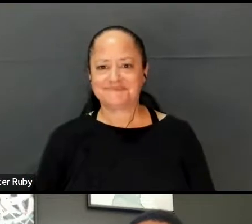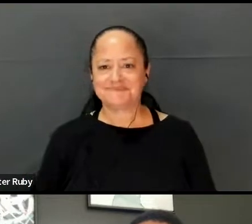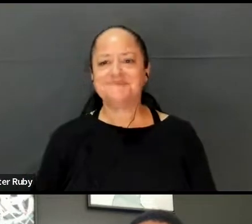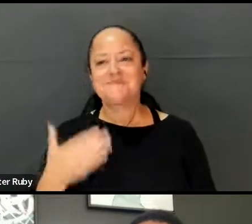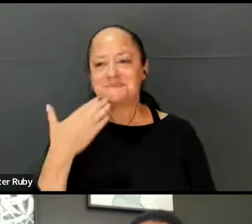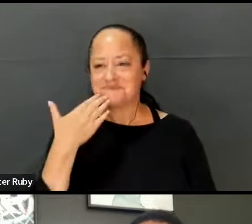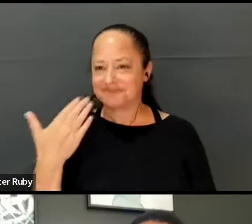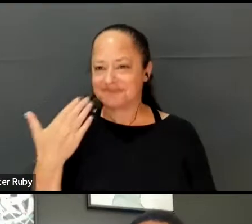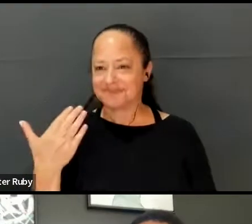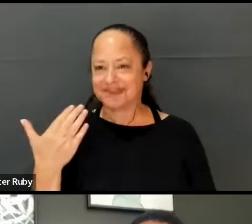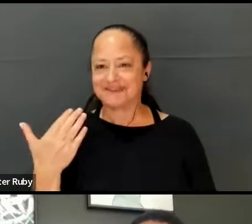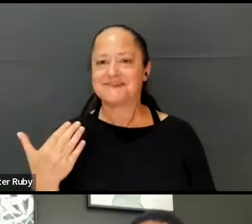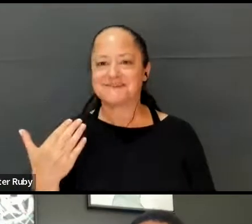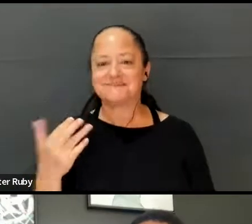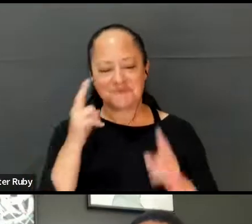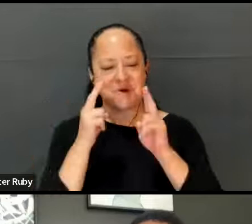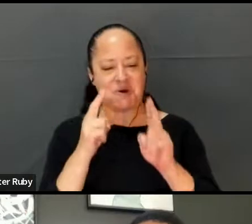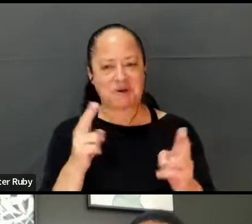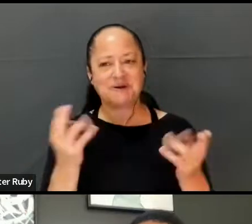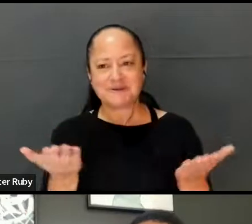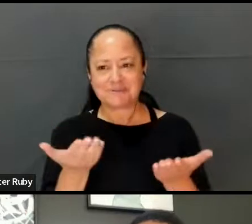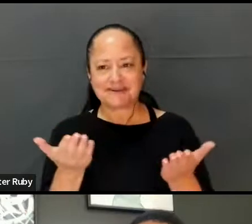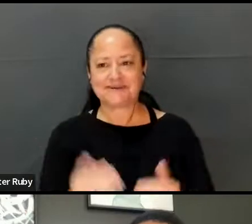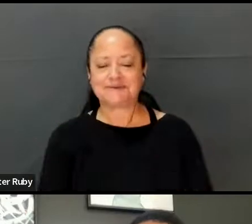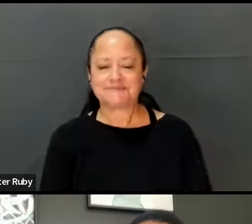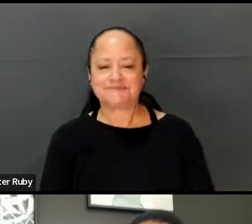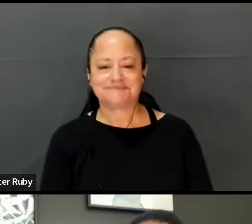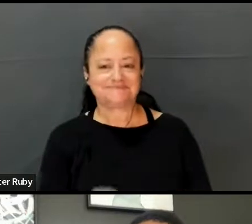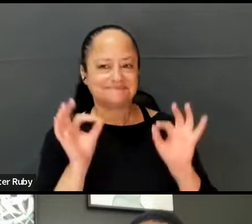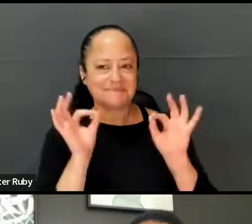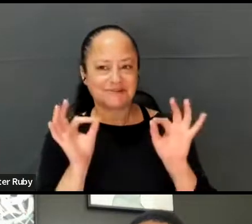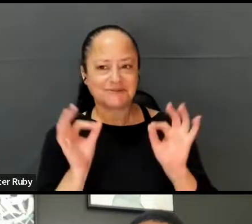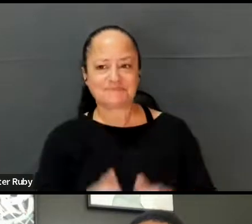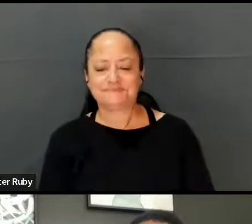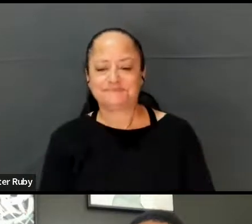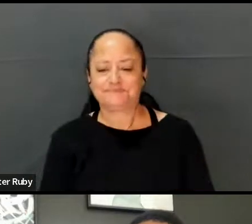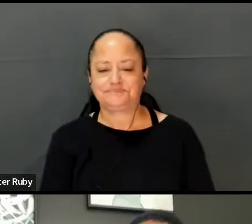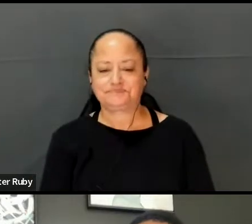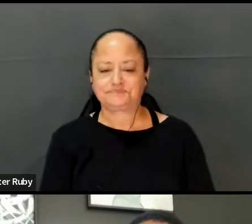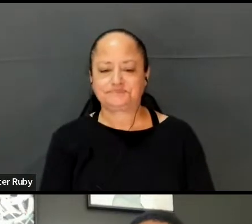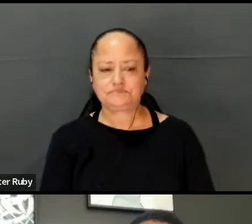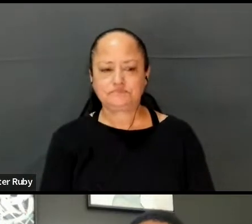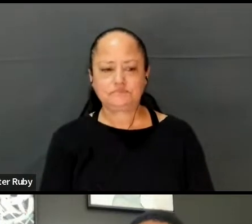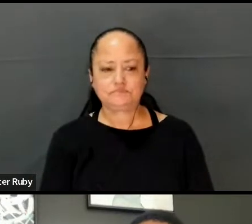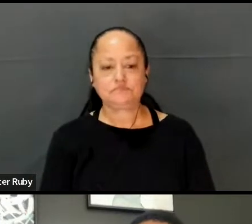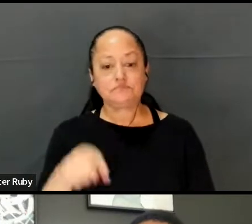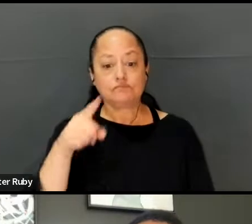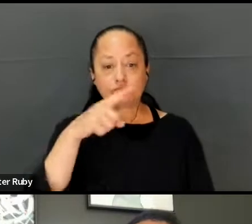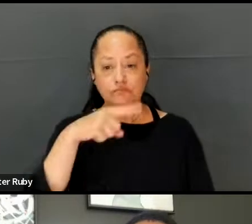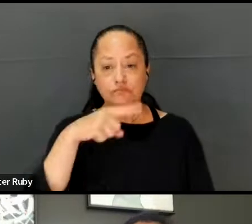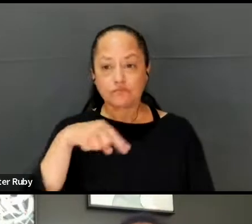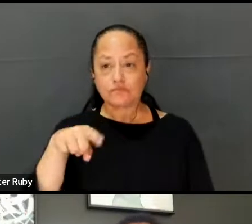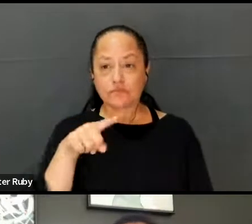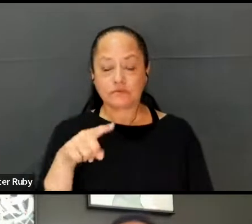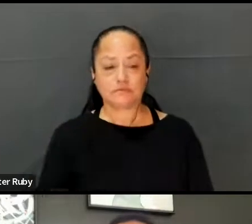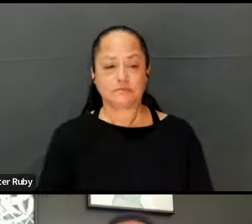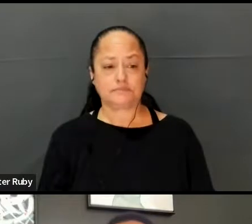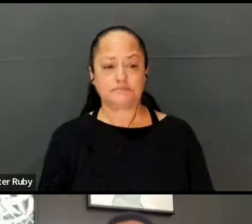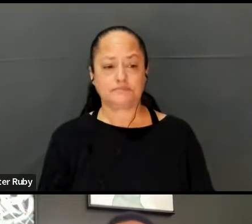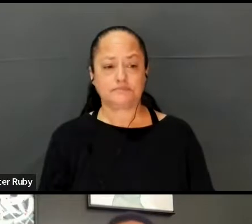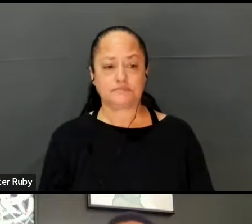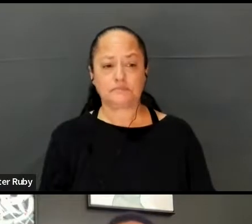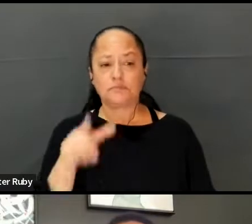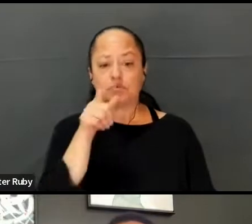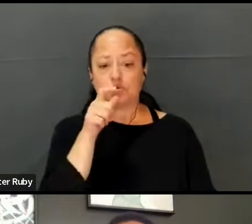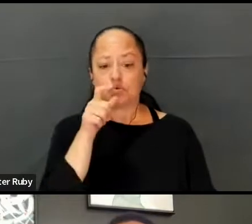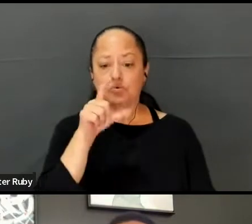Thank you. I'm very honored to be here. Awesome. So for those of you who are